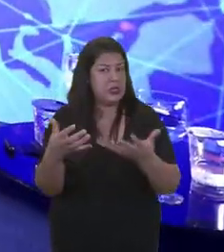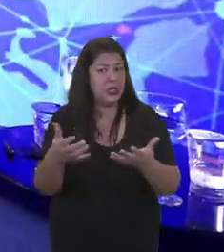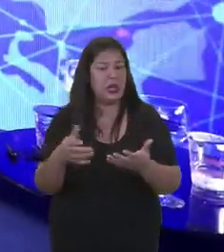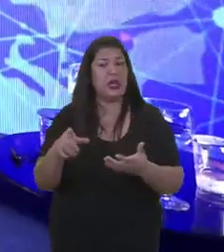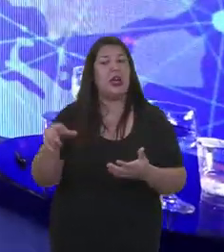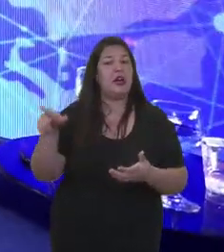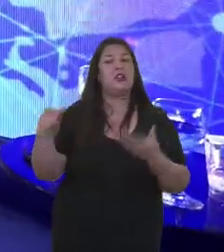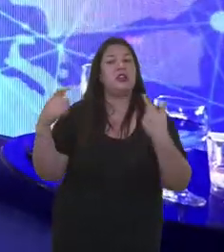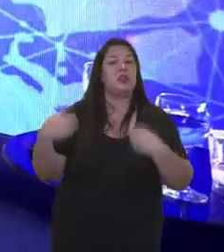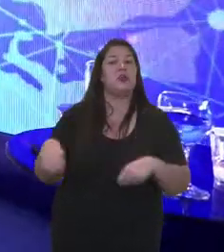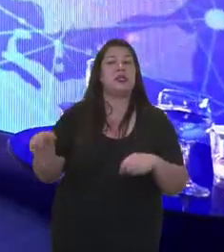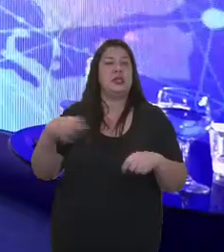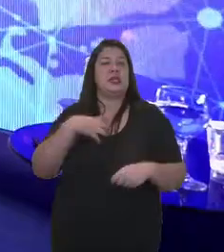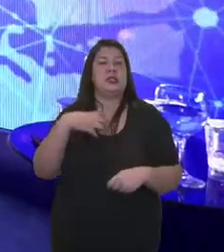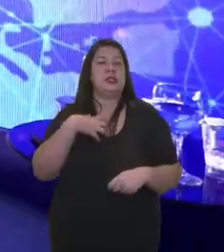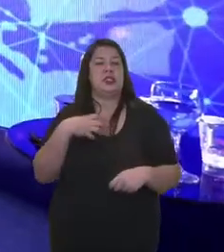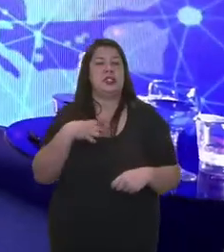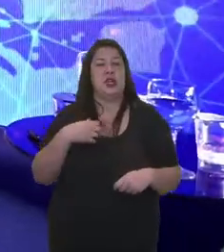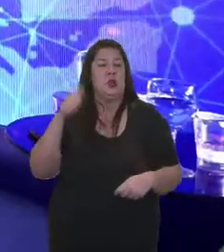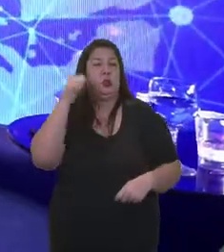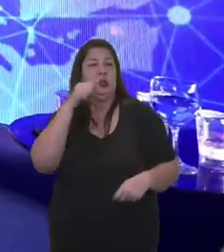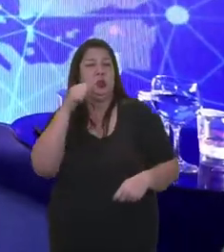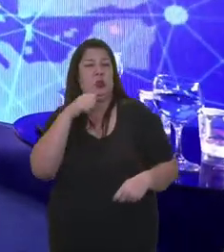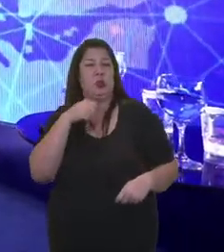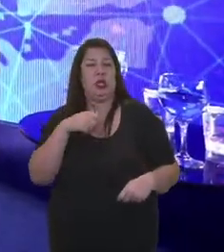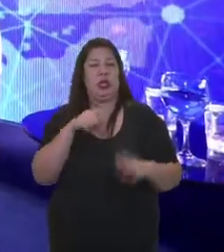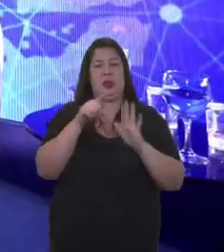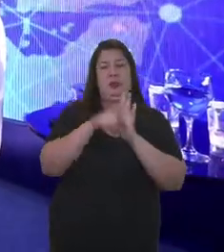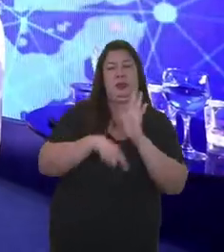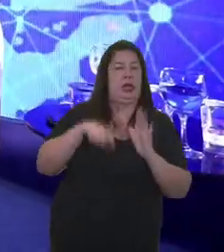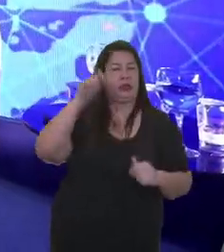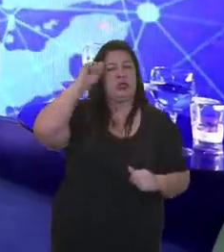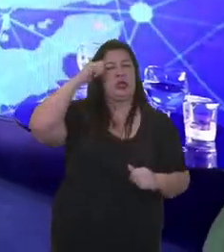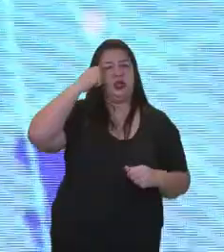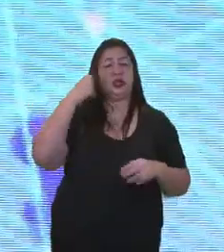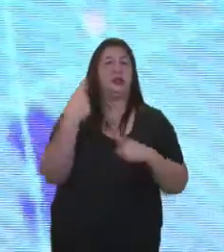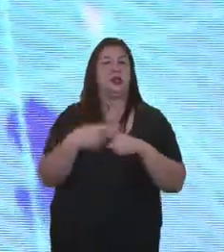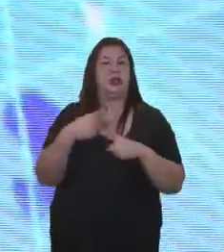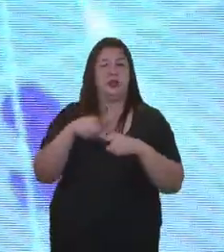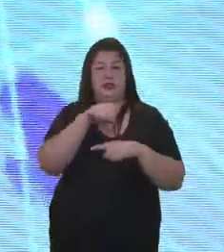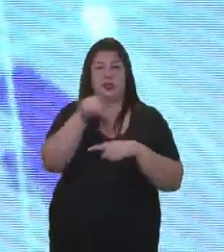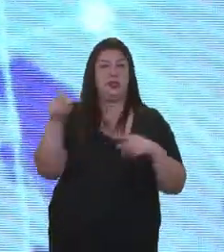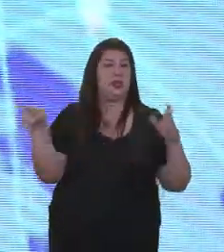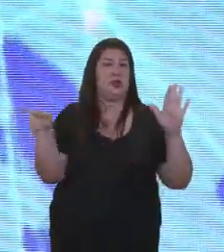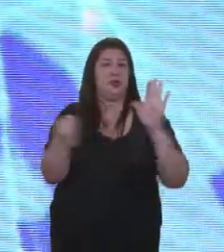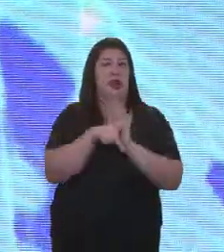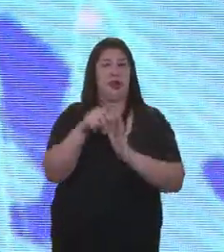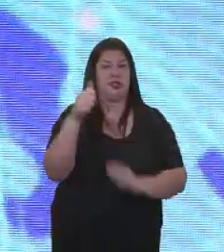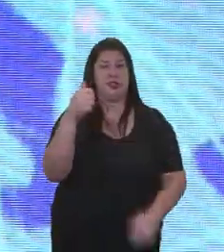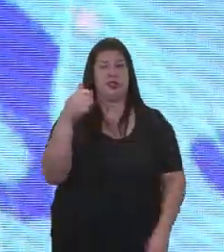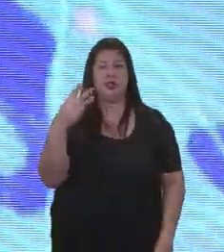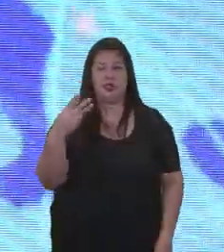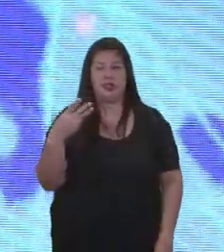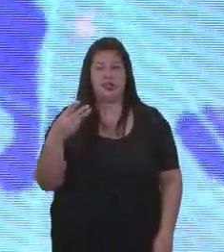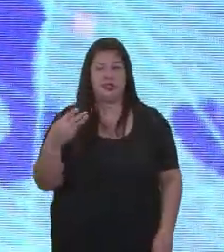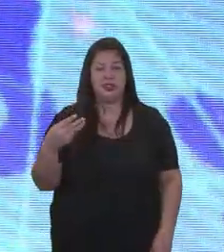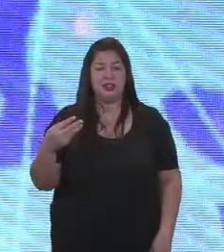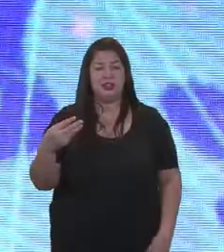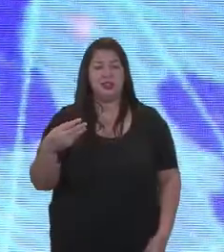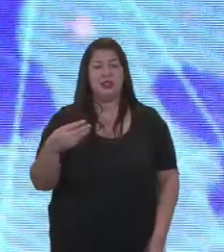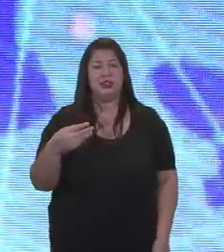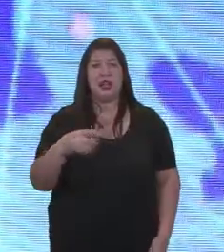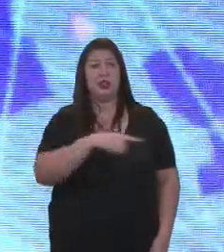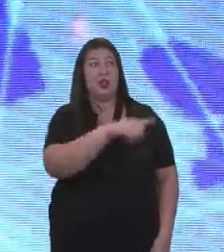Rachel, now you don't need to feel either a woman, and much less black, because you're part of the third of the